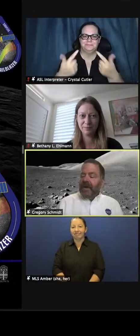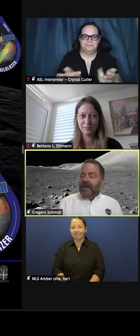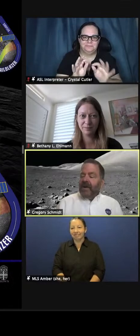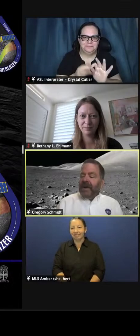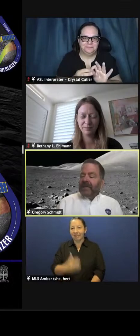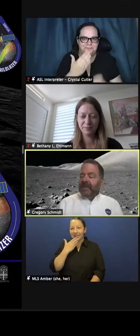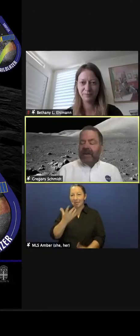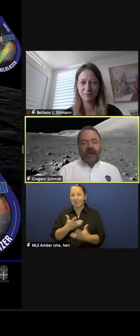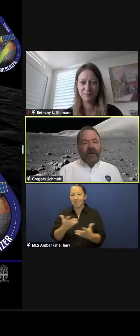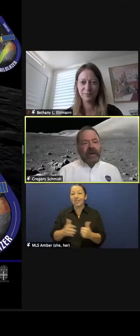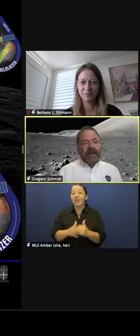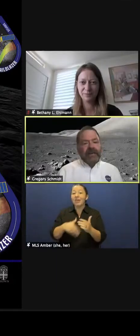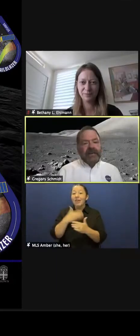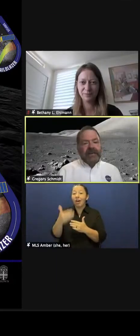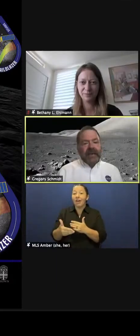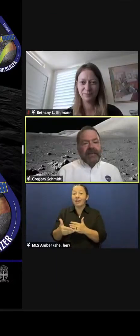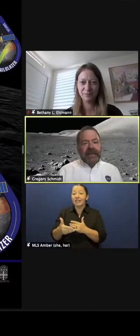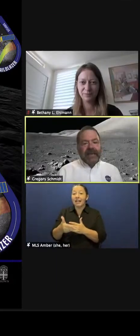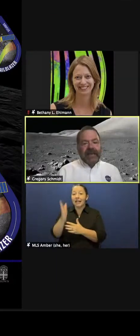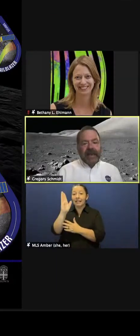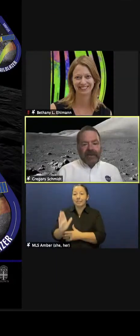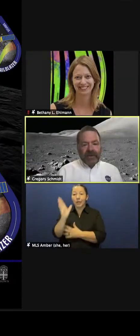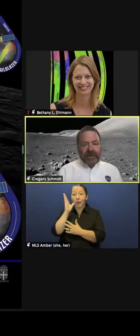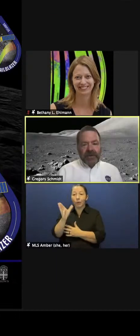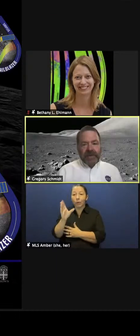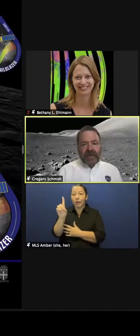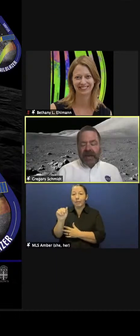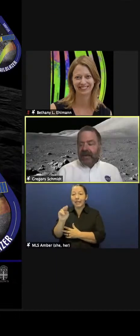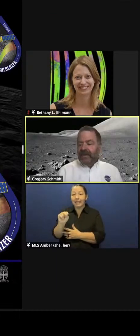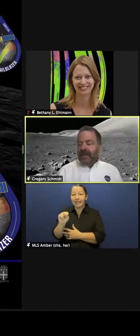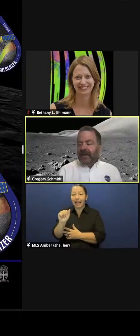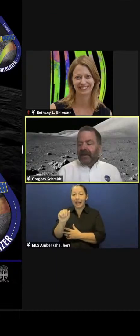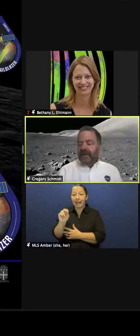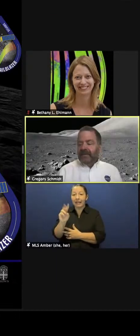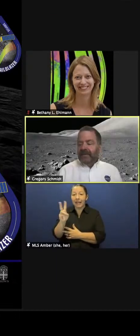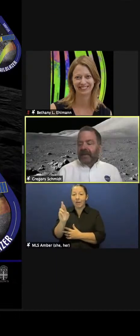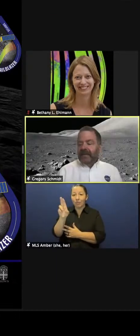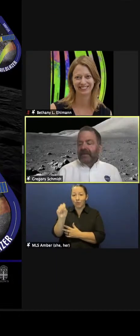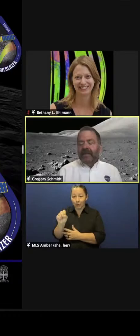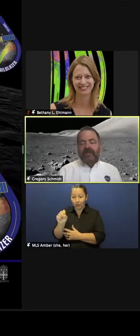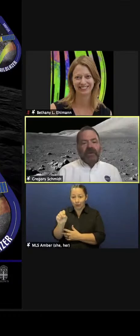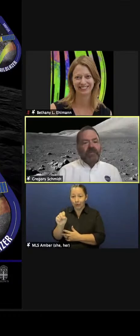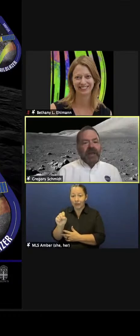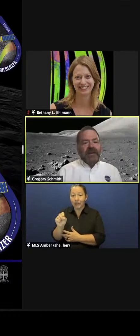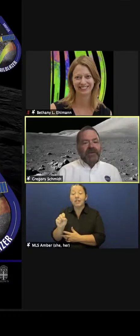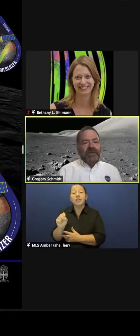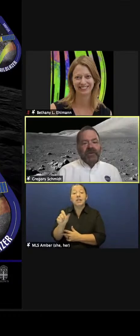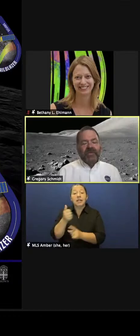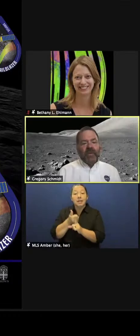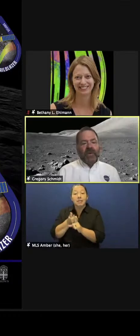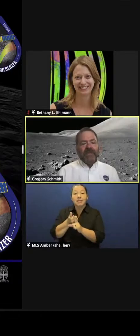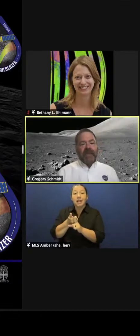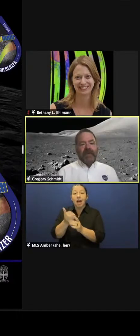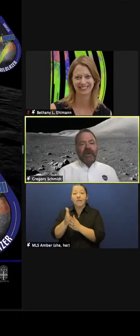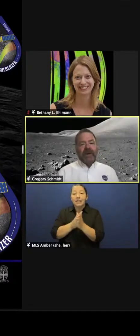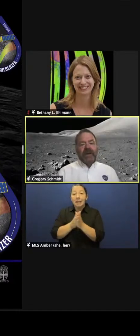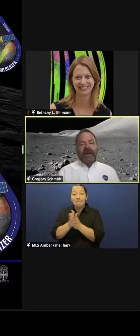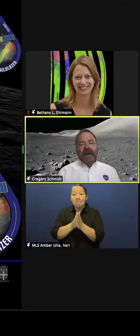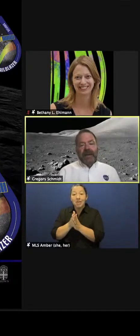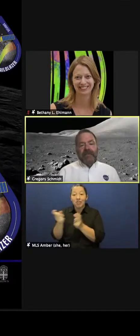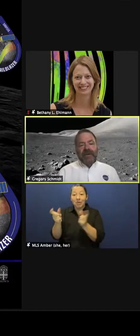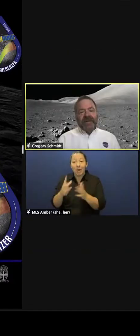So our next speaker is Dan Andrews, and Dan is the mission manager for